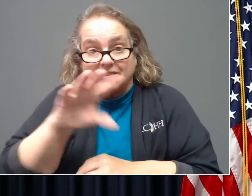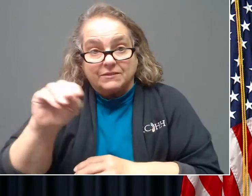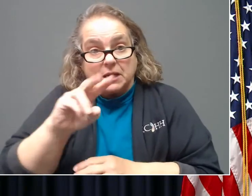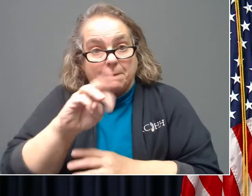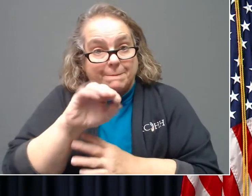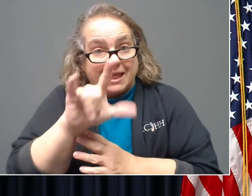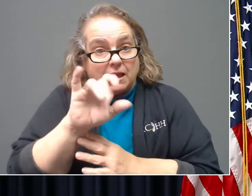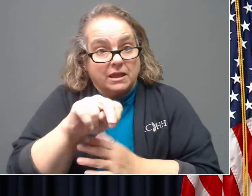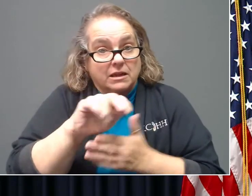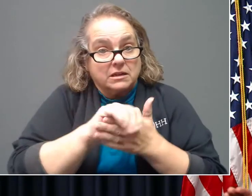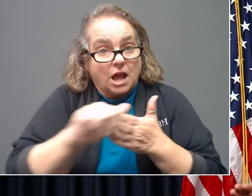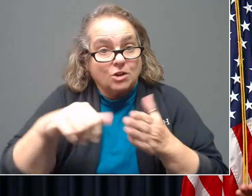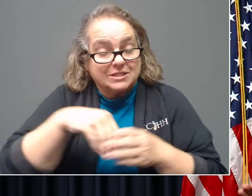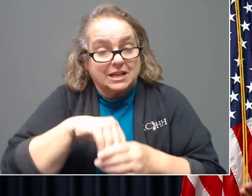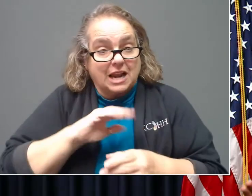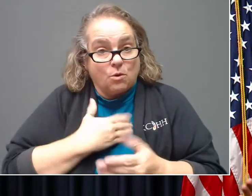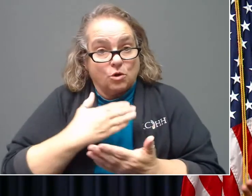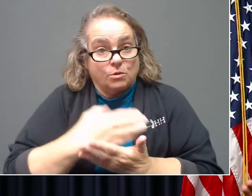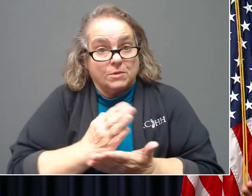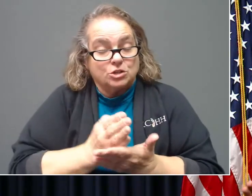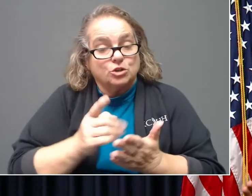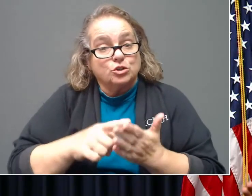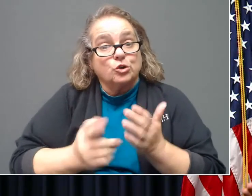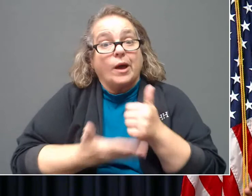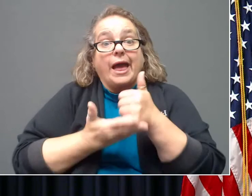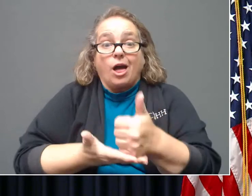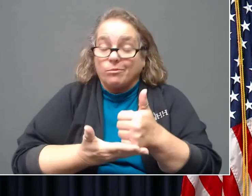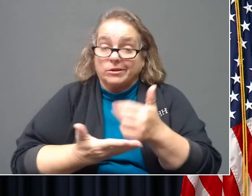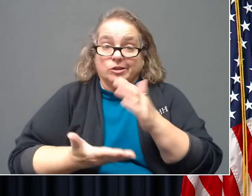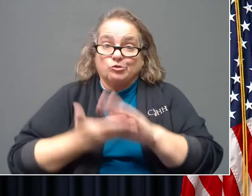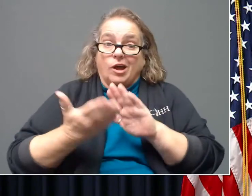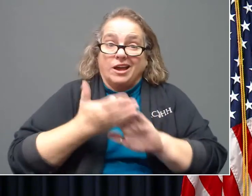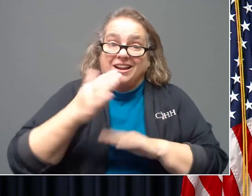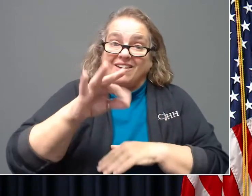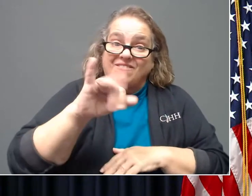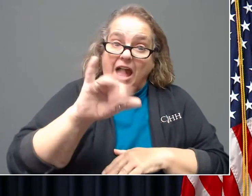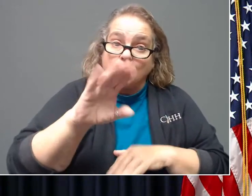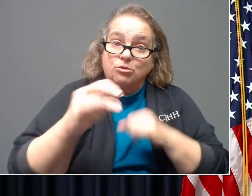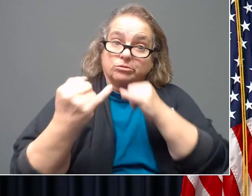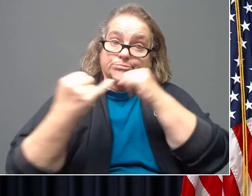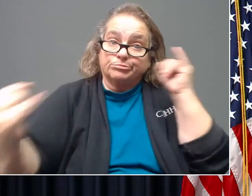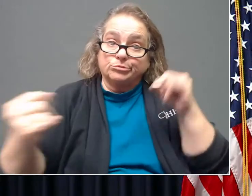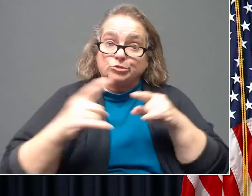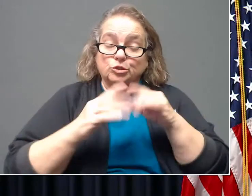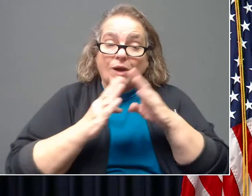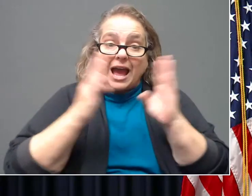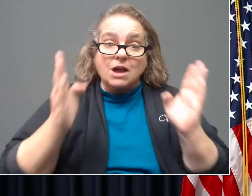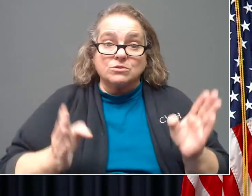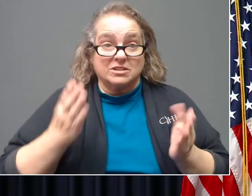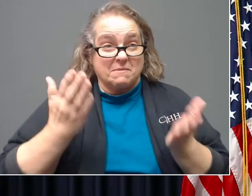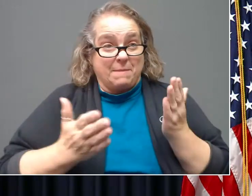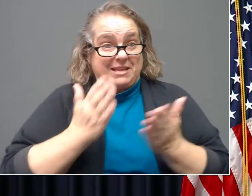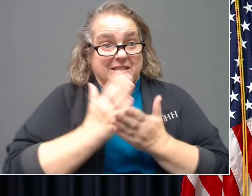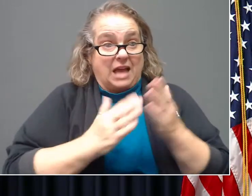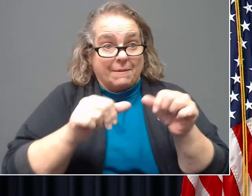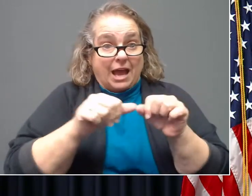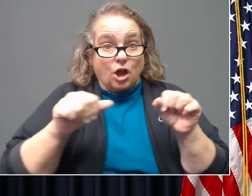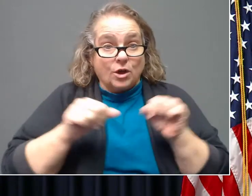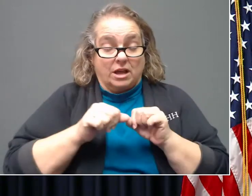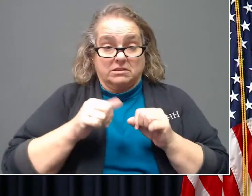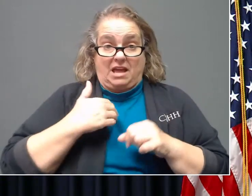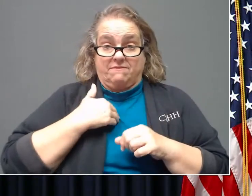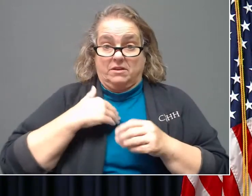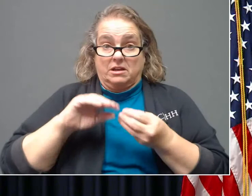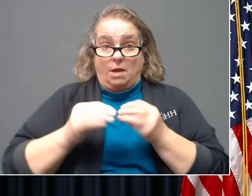help run fiber really to houses. You know, there are some areas, it might be numbers of people or others where the basic